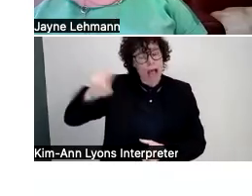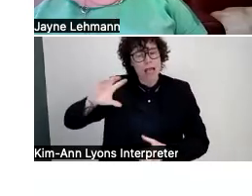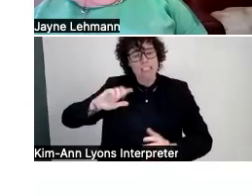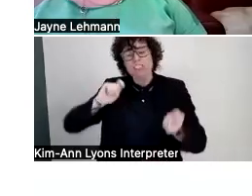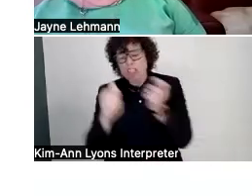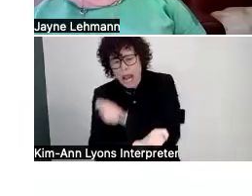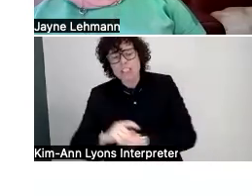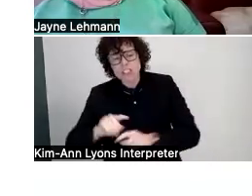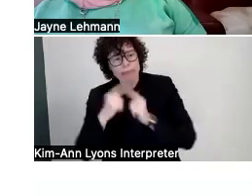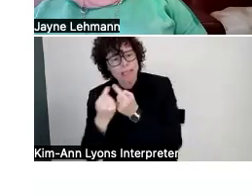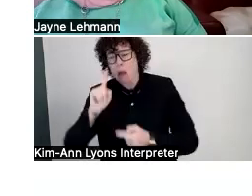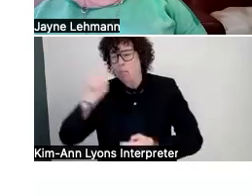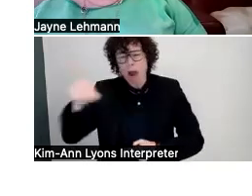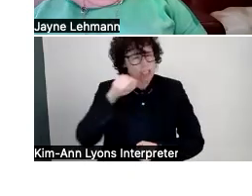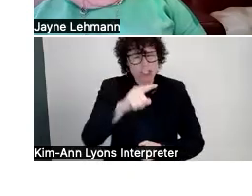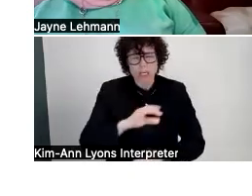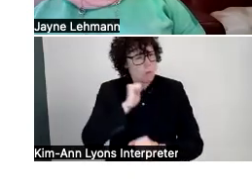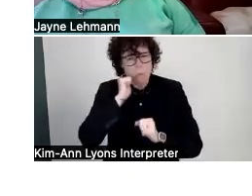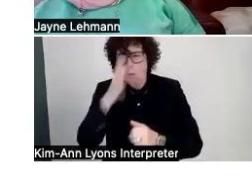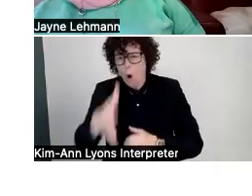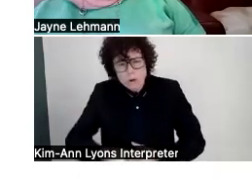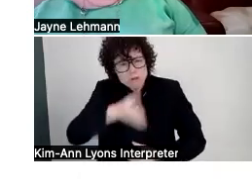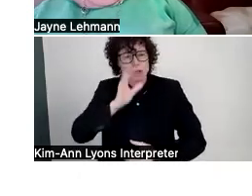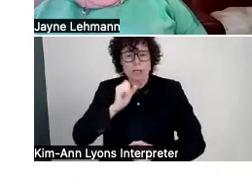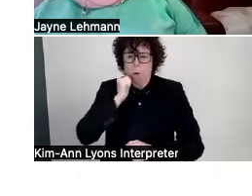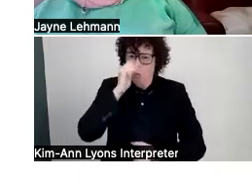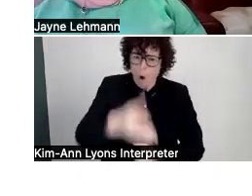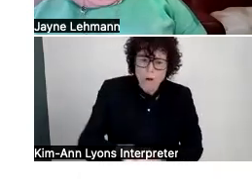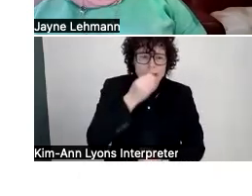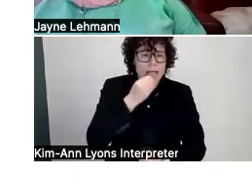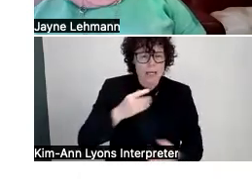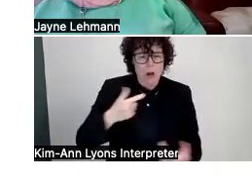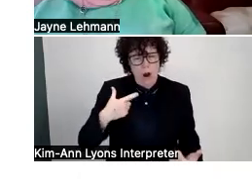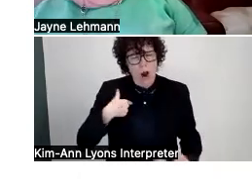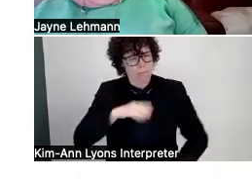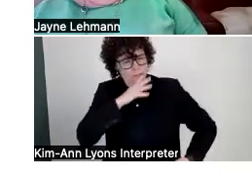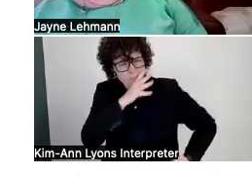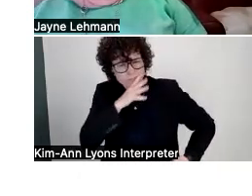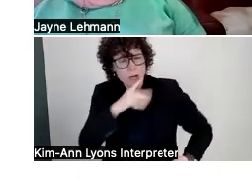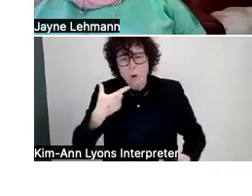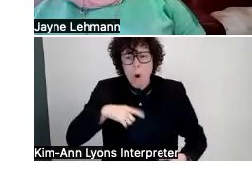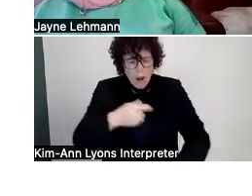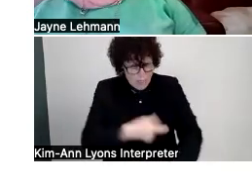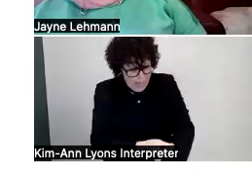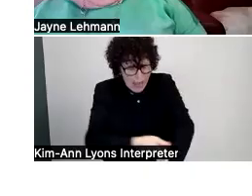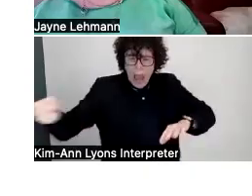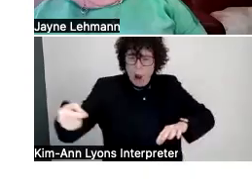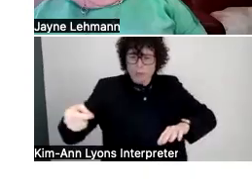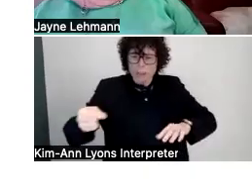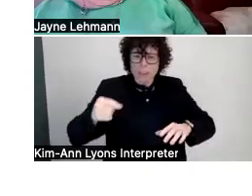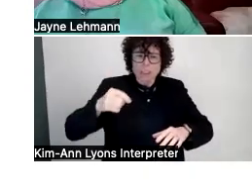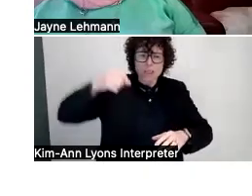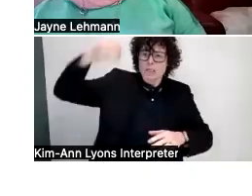wasn't eating or drinking, and I don't understand why they took out the drip. When I got there, she just looked